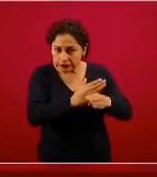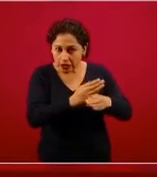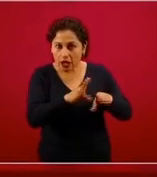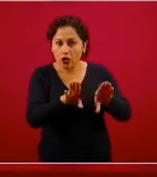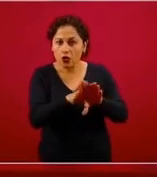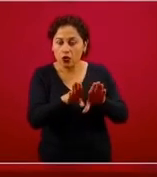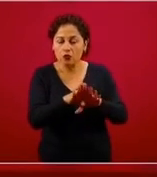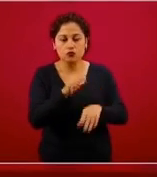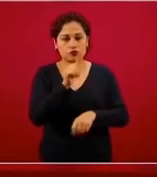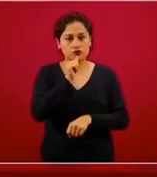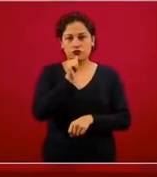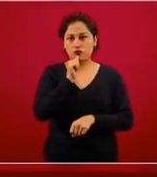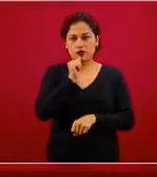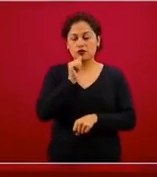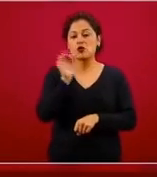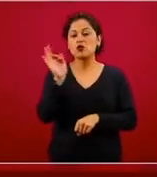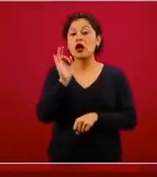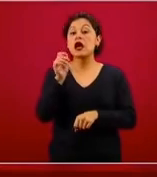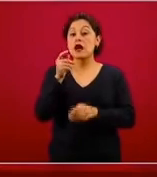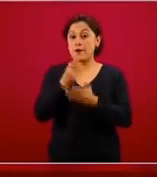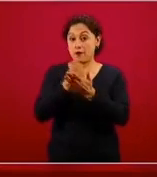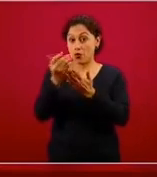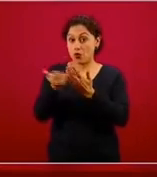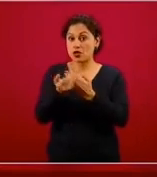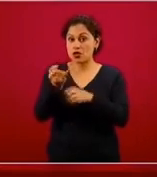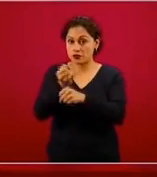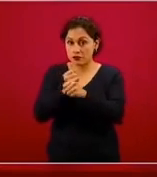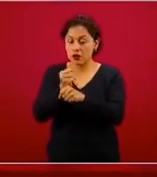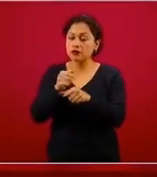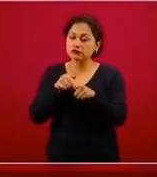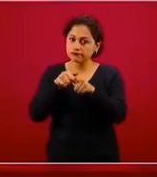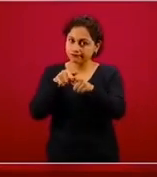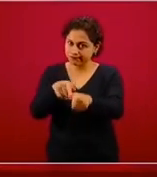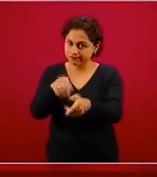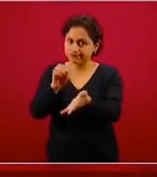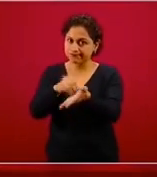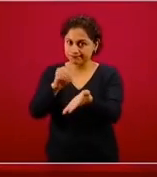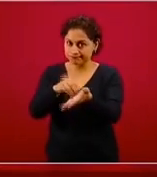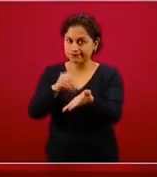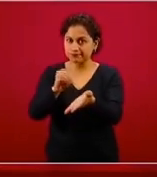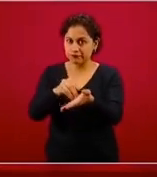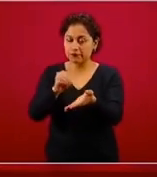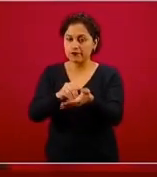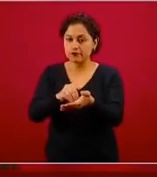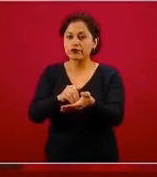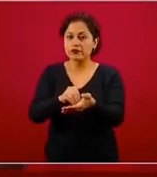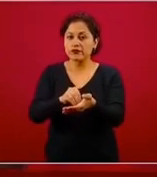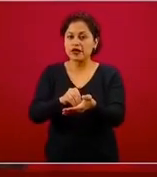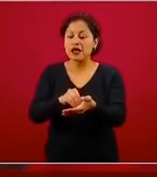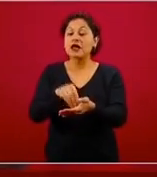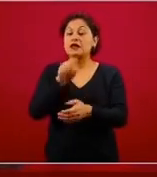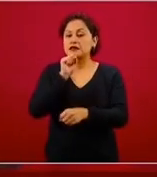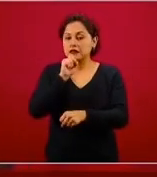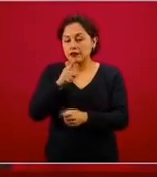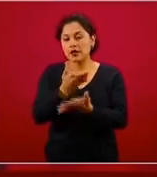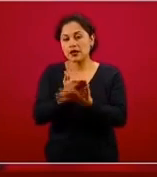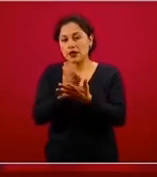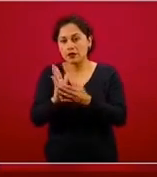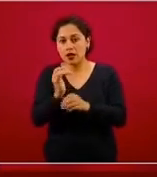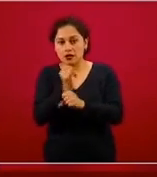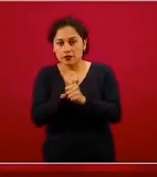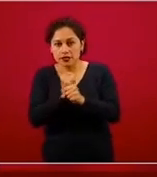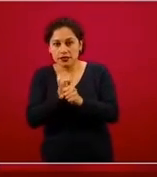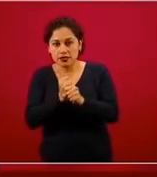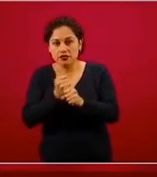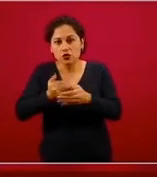en this el virus. otro We've said that proyecto, it's y desde antibodies. luego, pues eliminarlo And so tempranamente, from que eso there, es we want todavía más to complicado. No eliminate it existe as por eso fast una